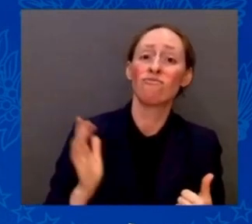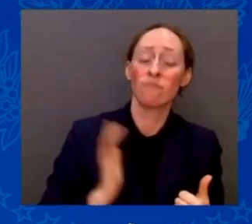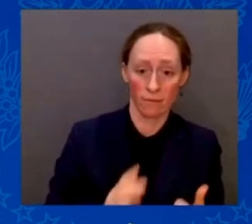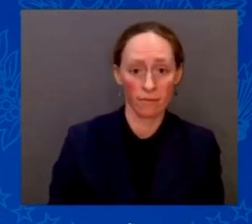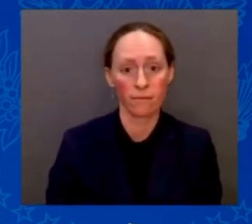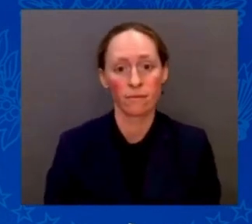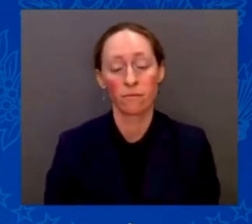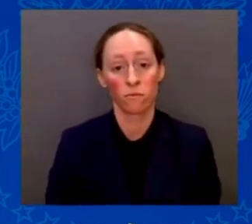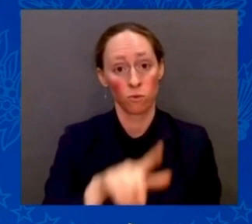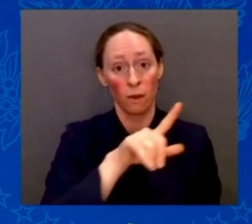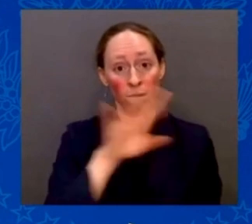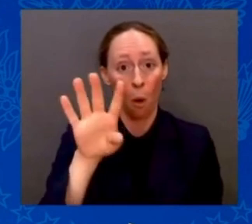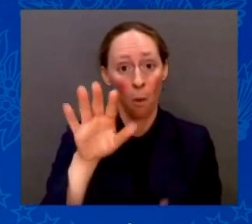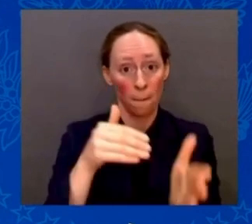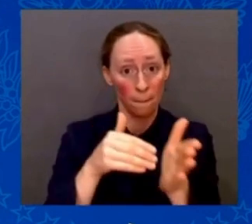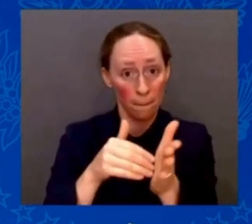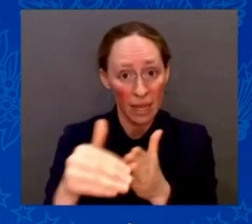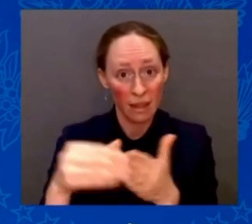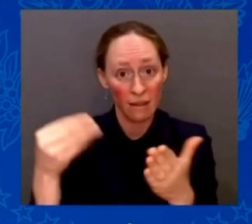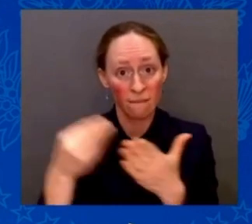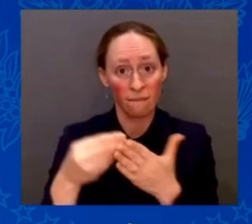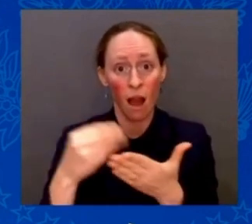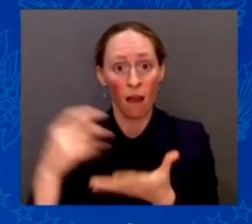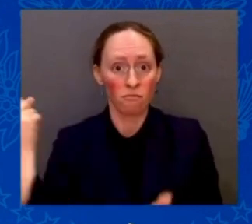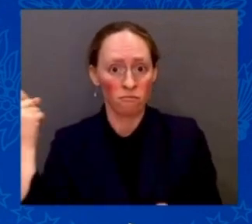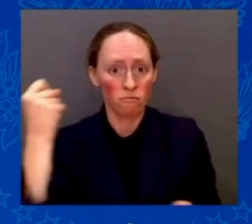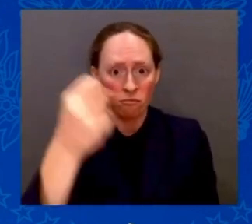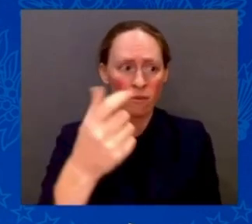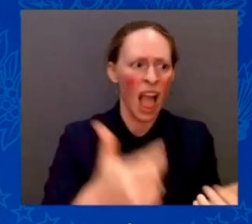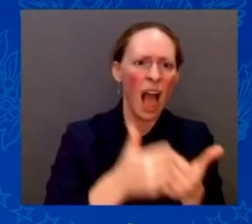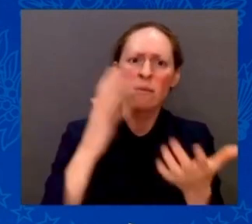in the fire's wake. There's pollution that